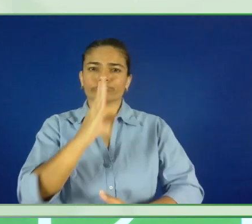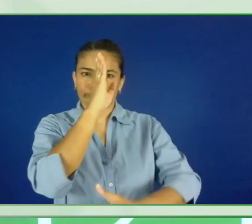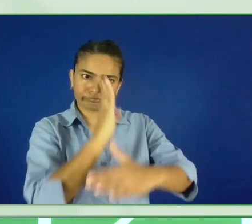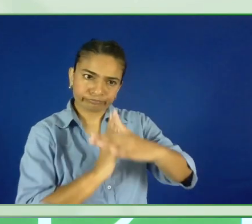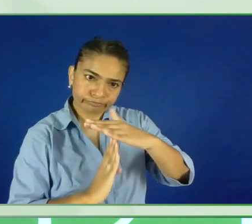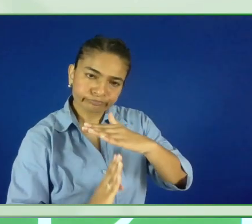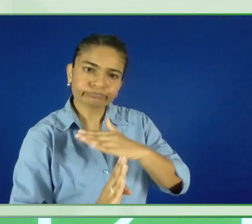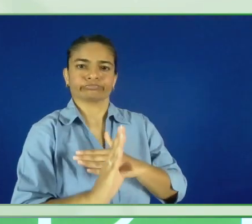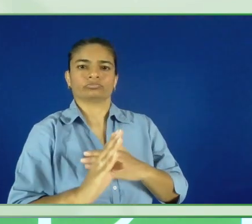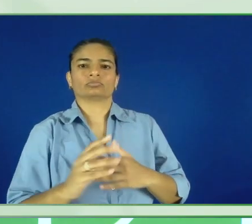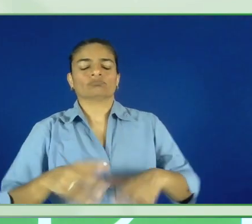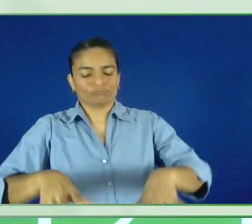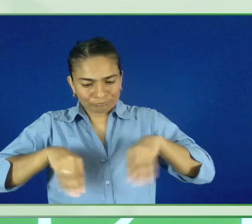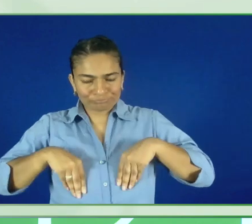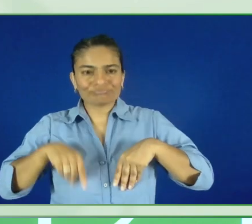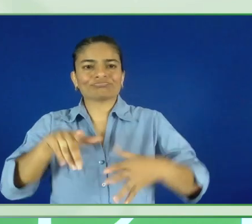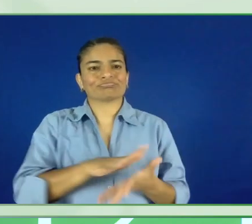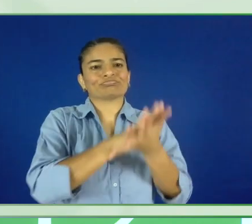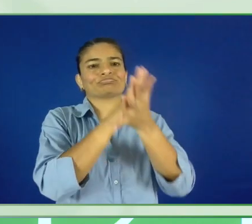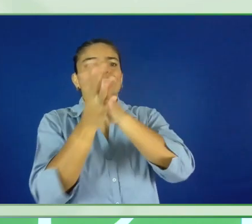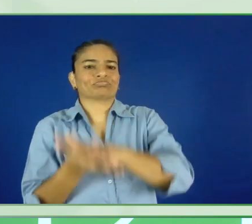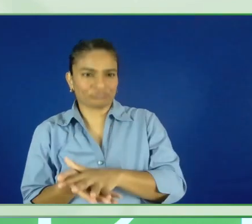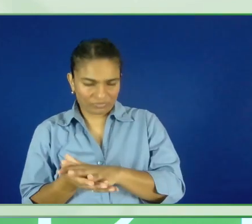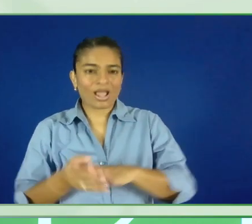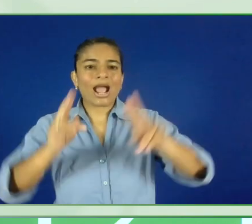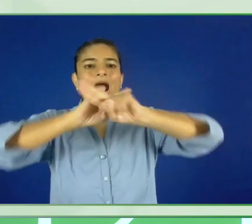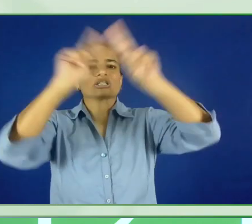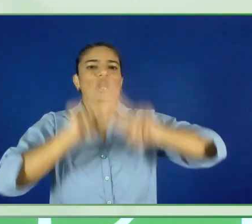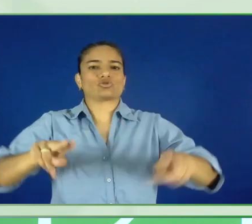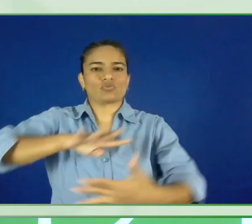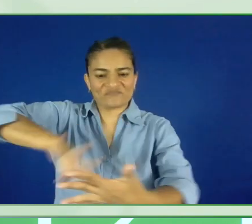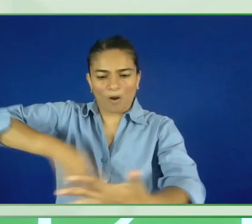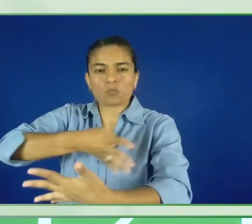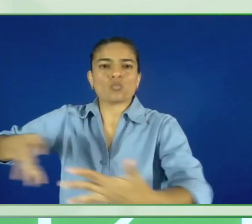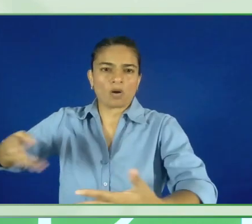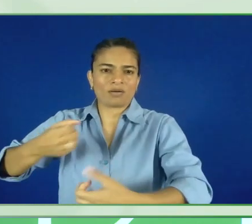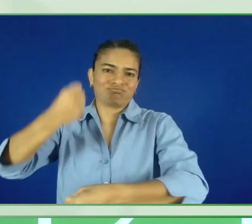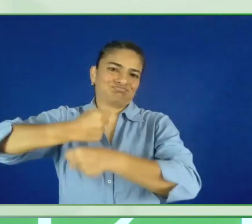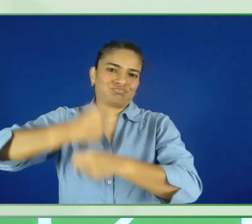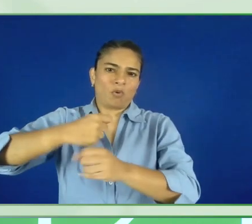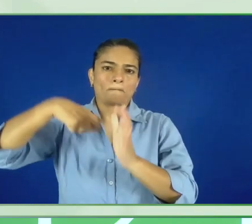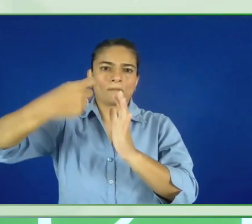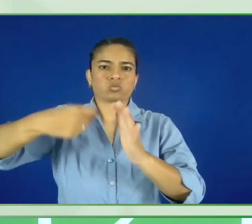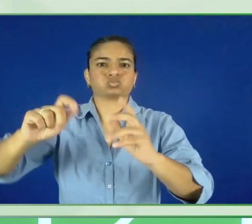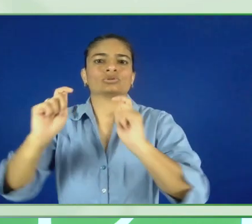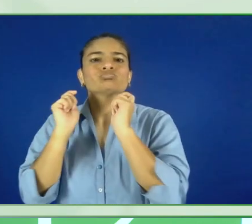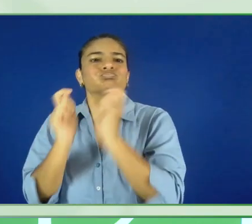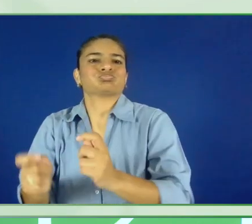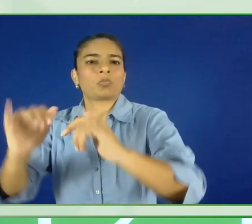in Project Discovery Awards, and with the collaboration partnership of Zero